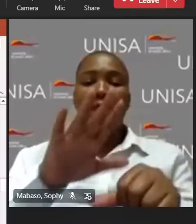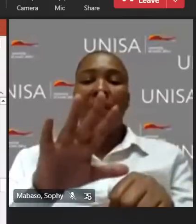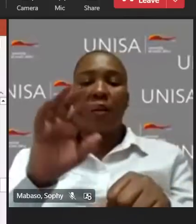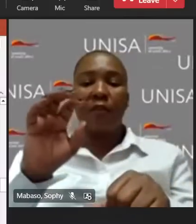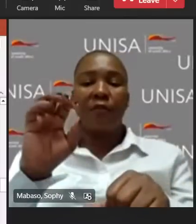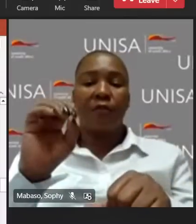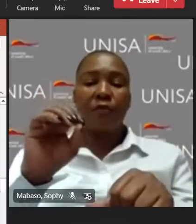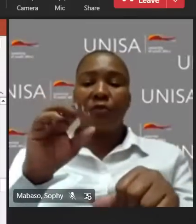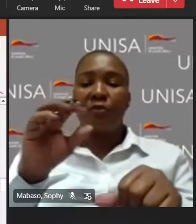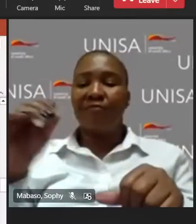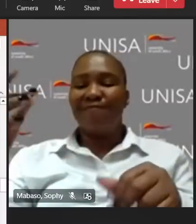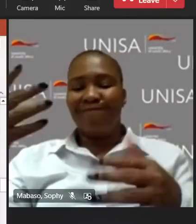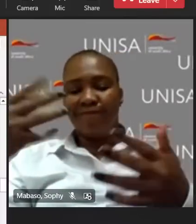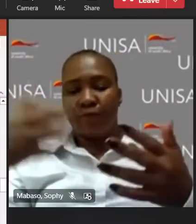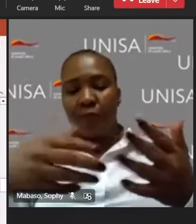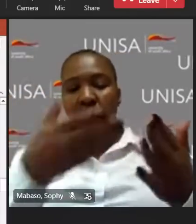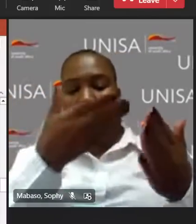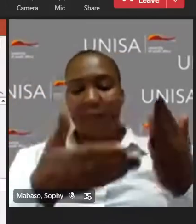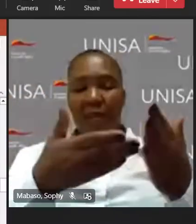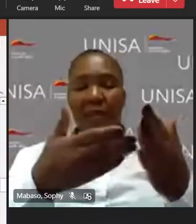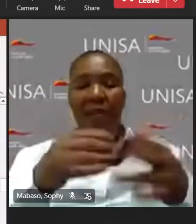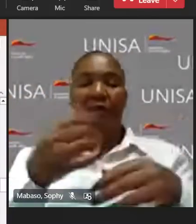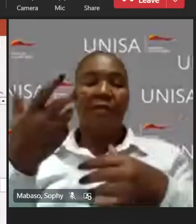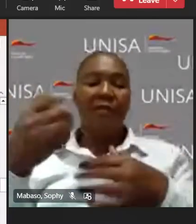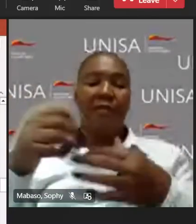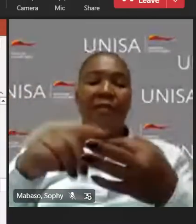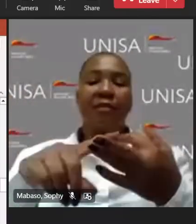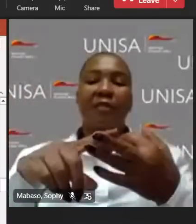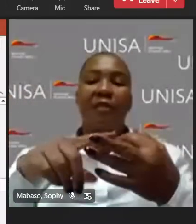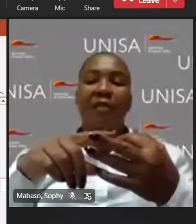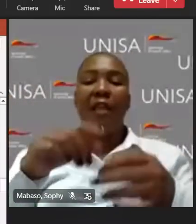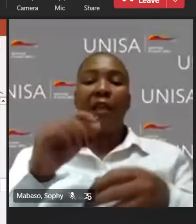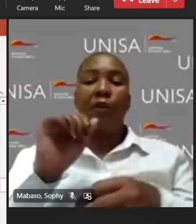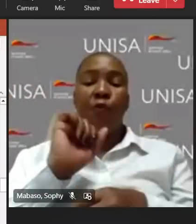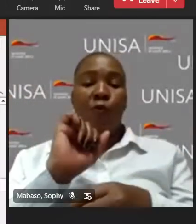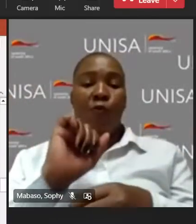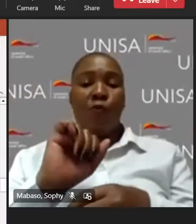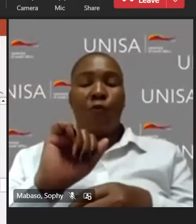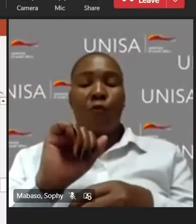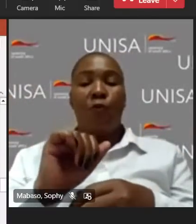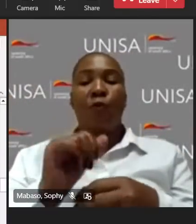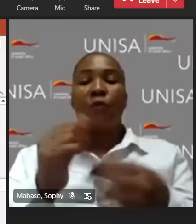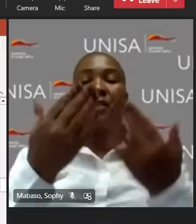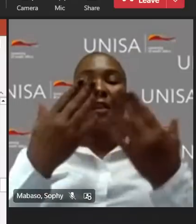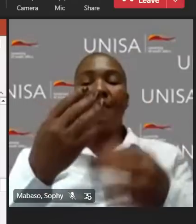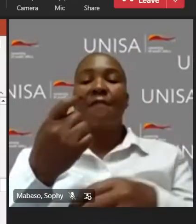540037471, and your fees will come straight into your account.